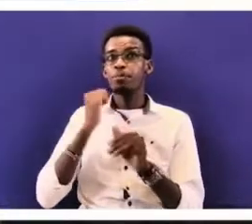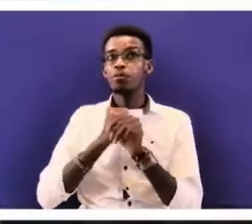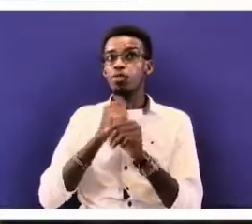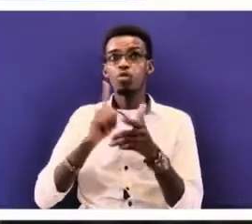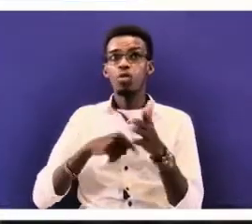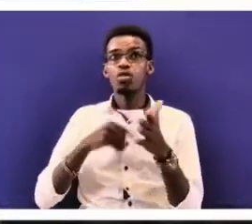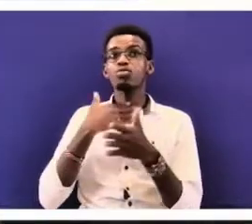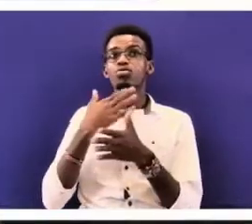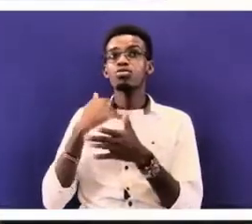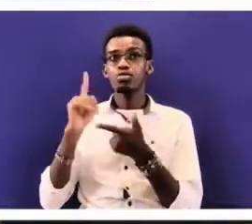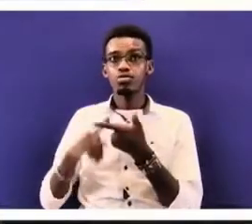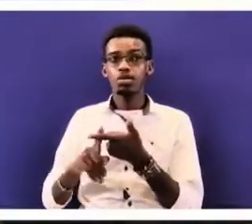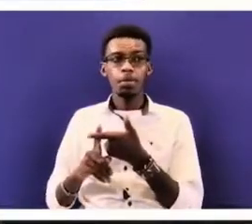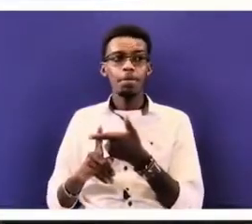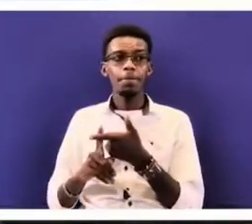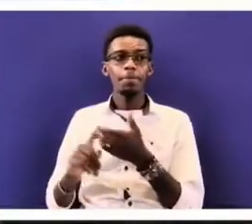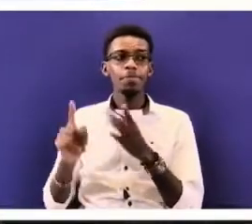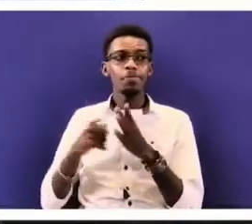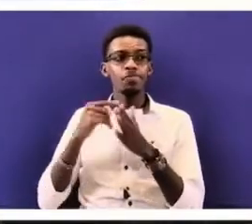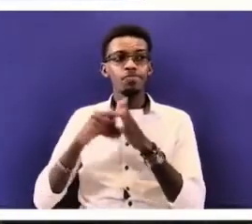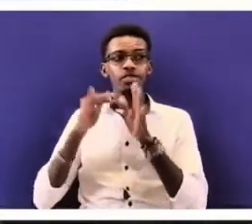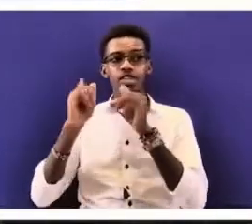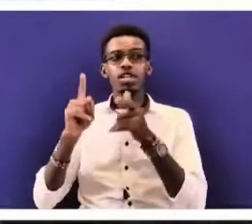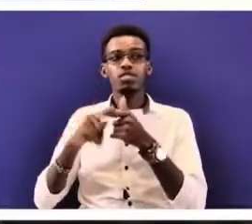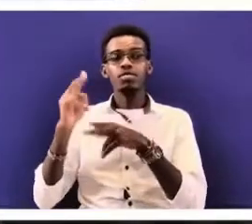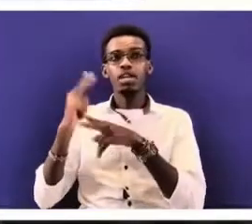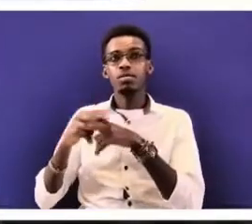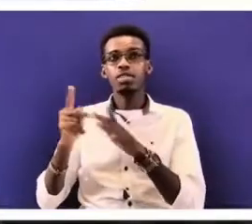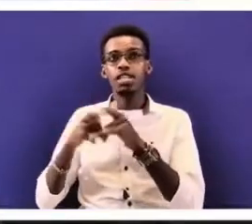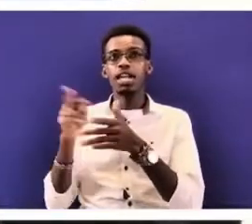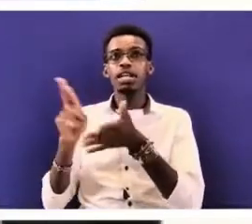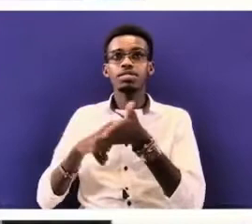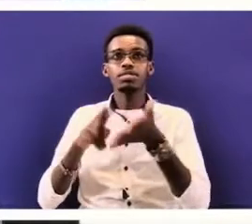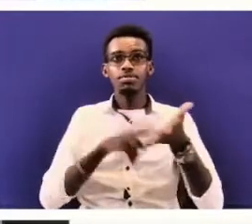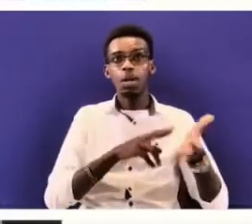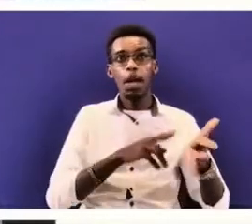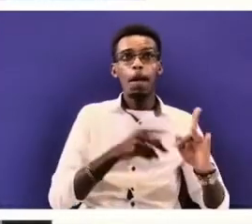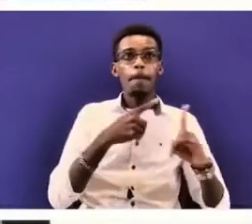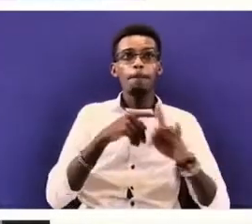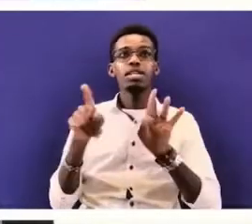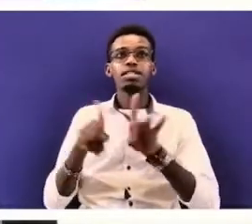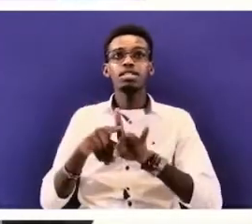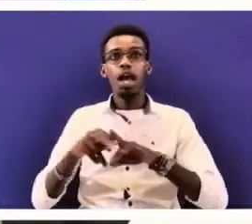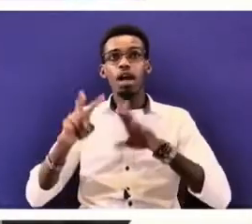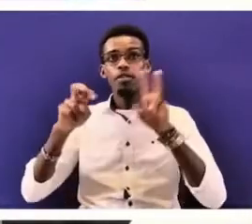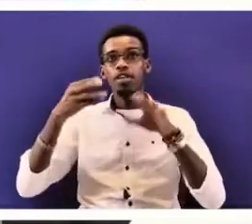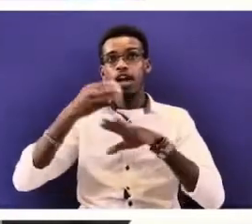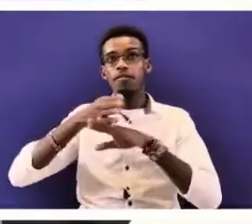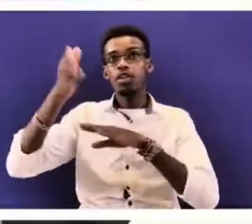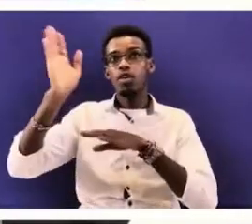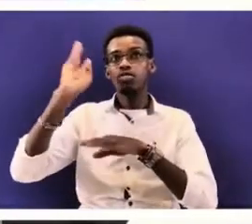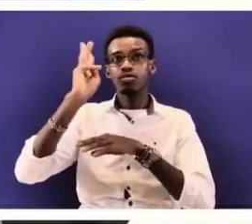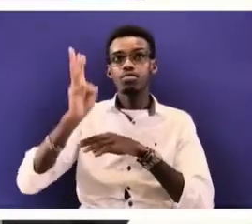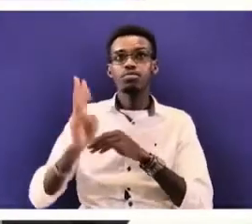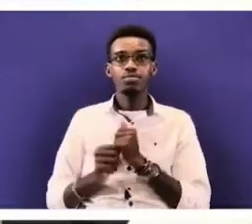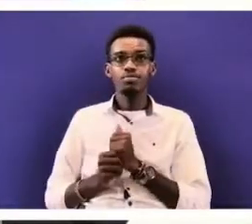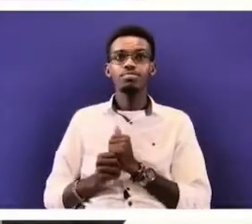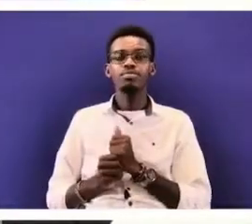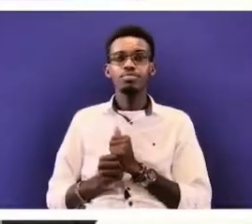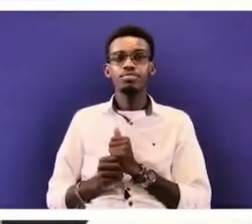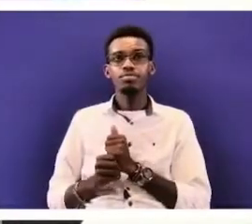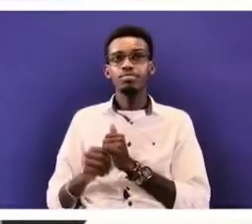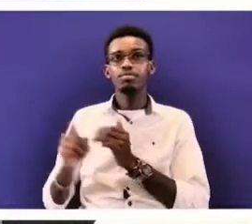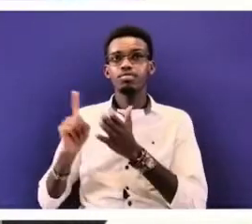do. They didn't rely on their names and their reputation, but seek after God's will.